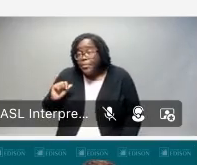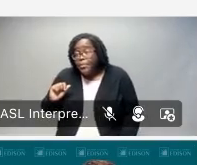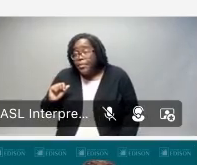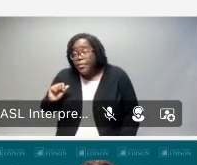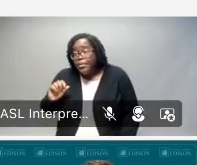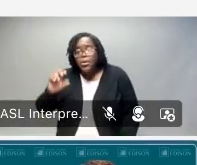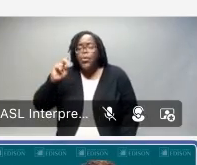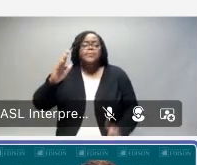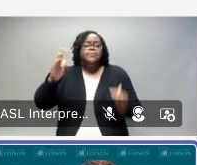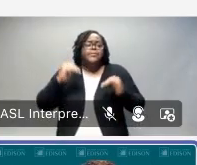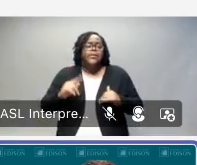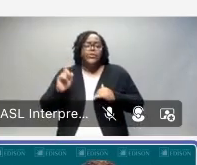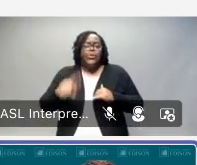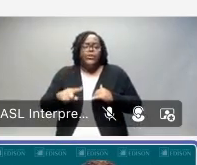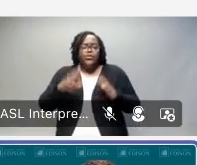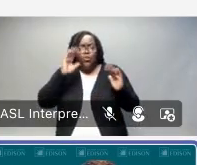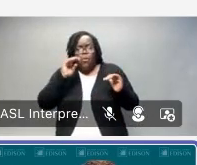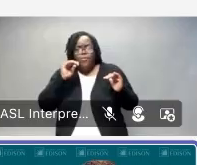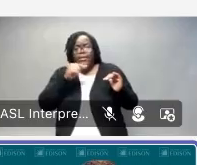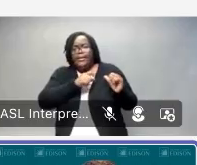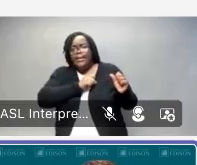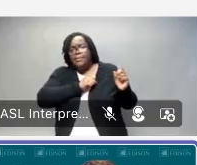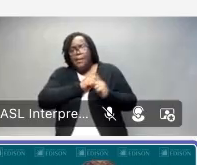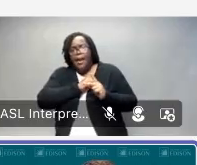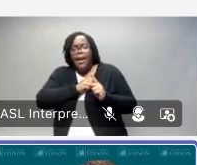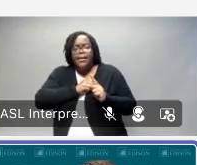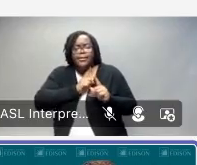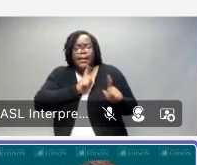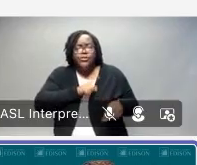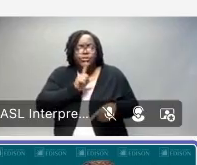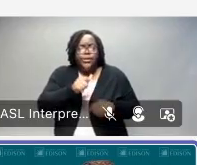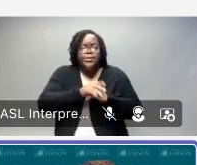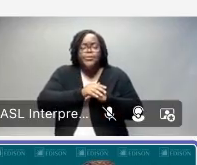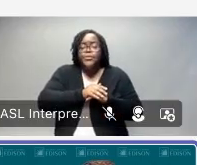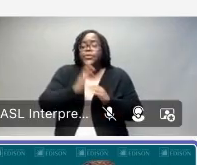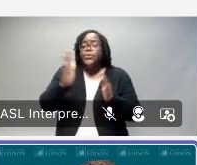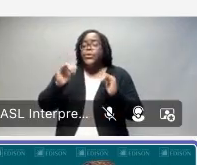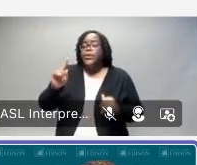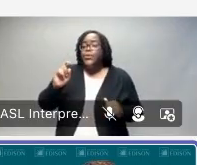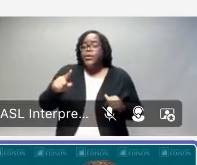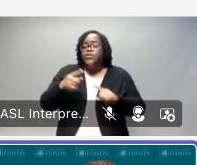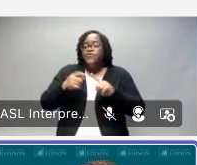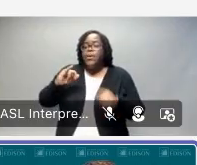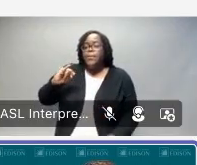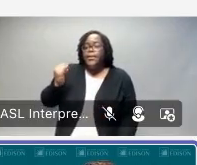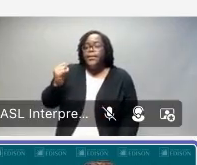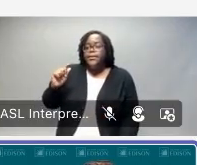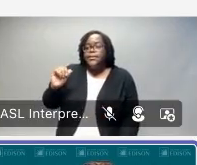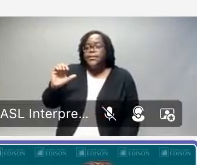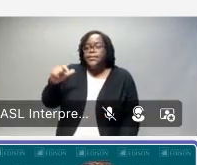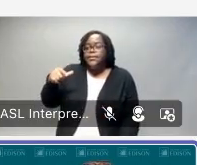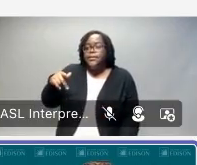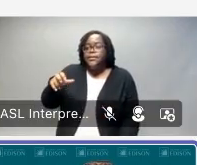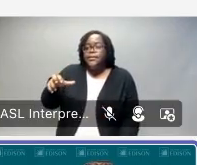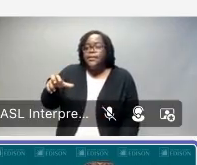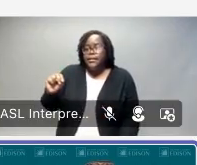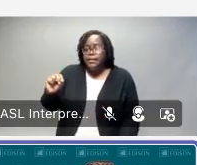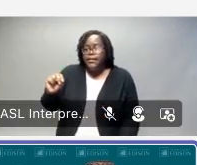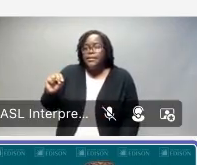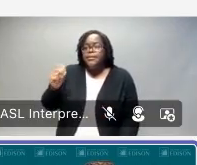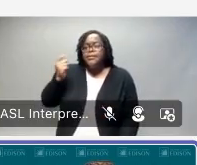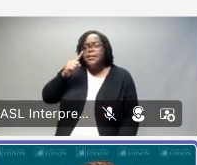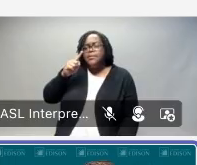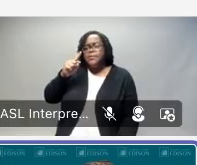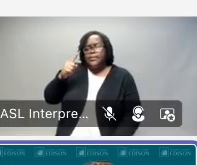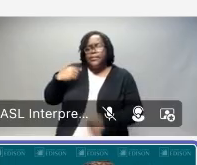Okay, we'll go to the next question and hopefully we can get him back on. So the next one is from Jacqueline. Says, since this chat has been